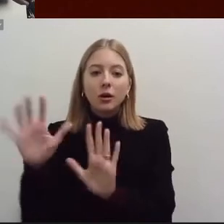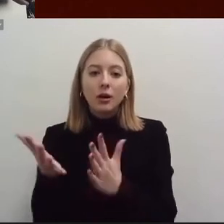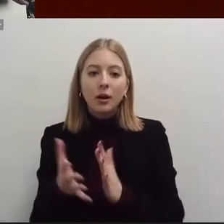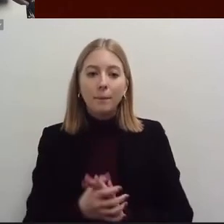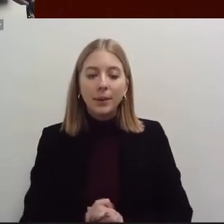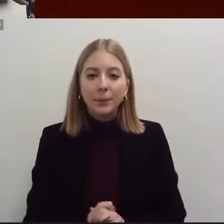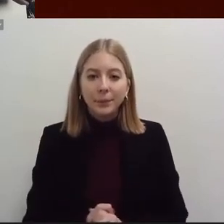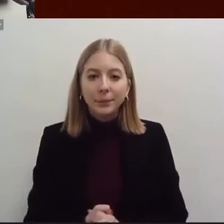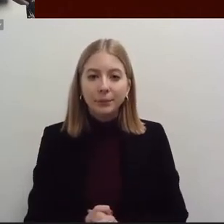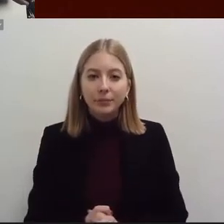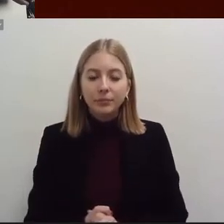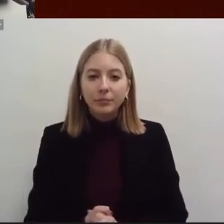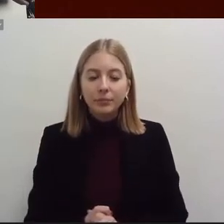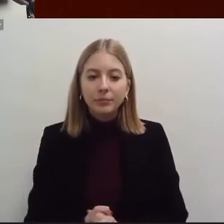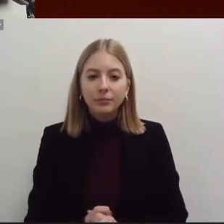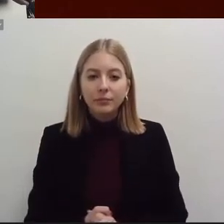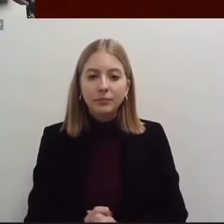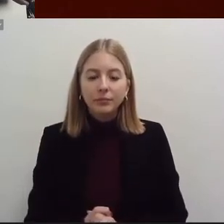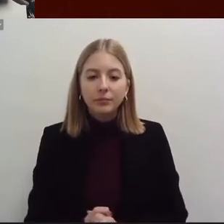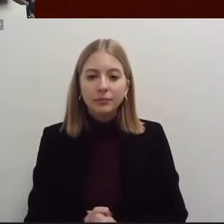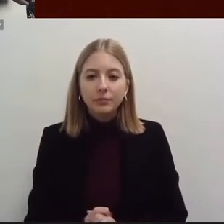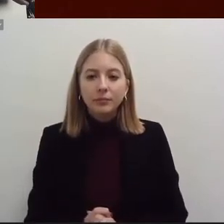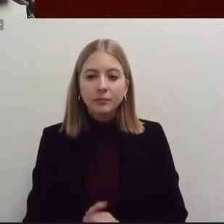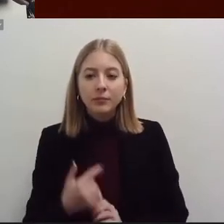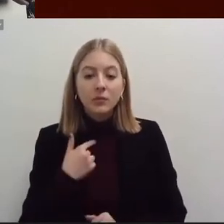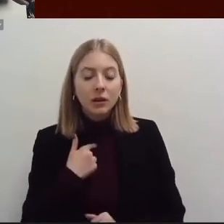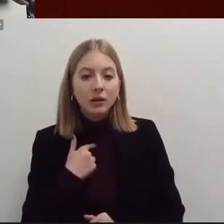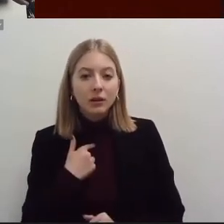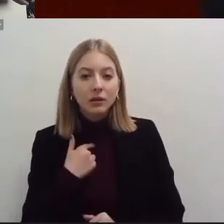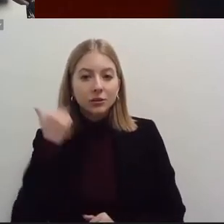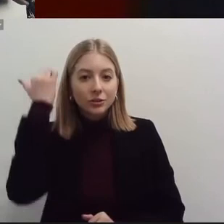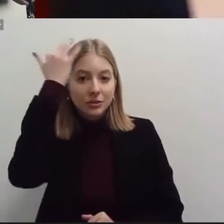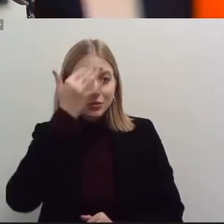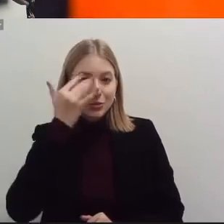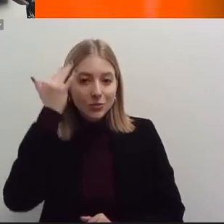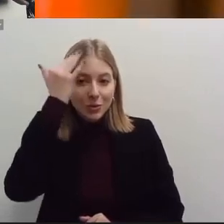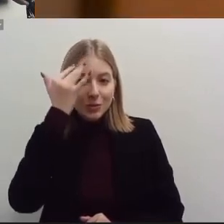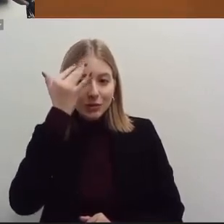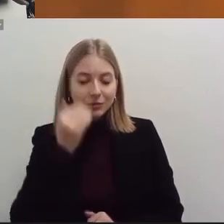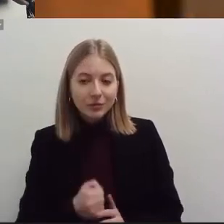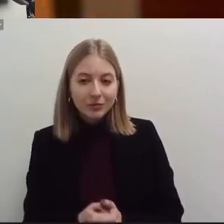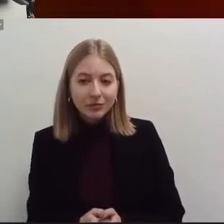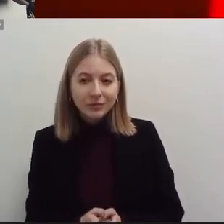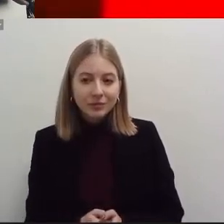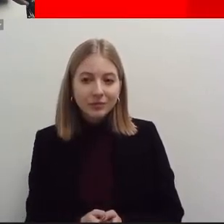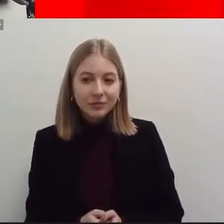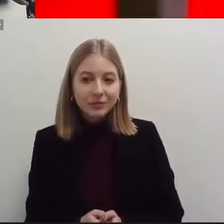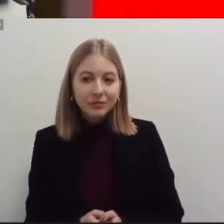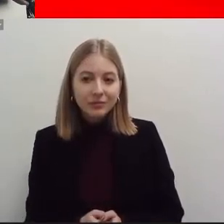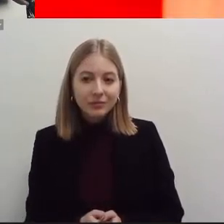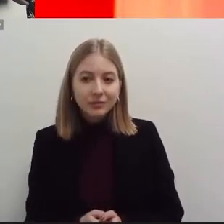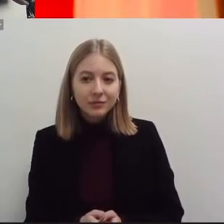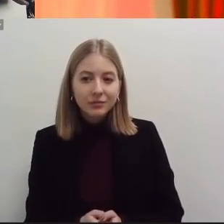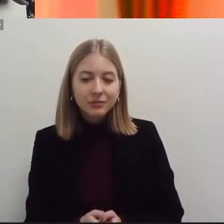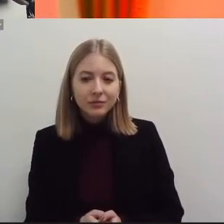I think we send that question to Aiga. Mm-hmm. Well, but can you repeat, please,